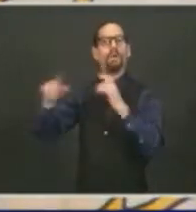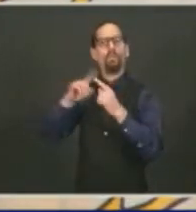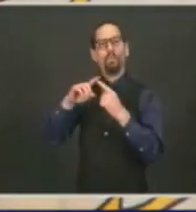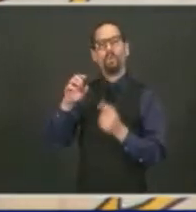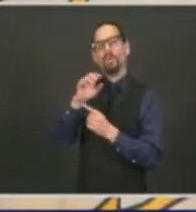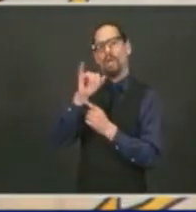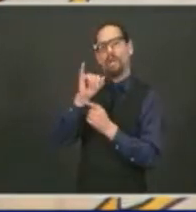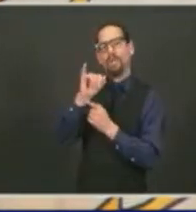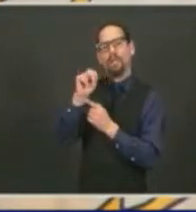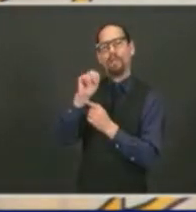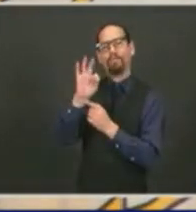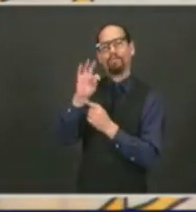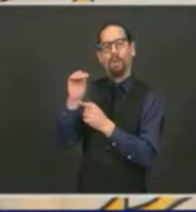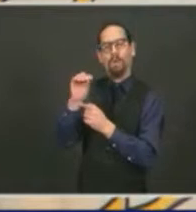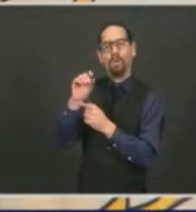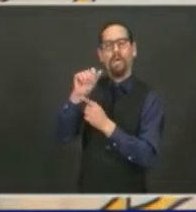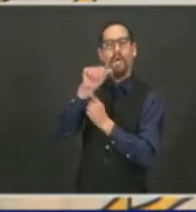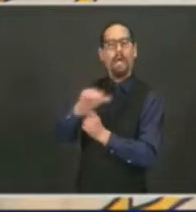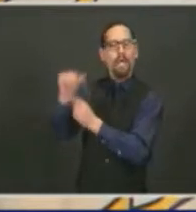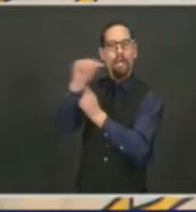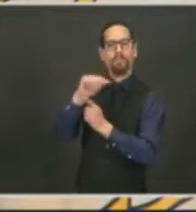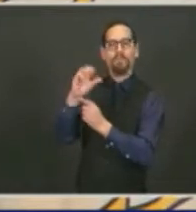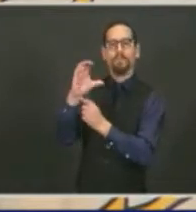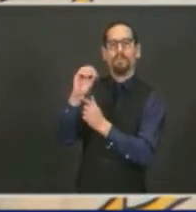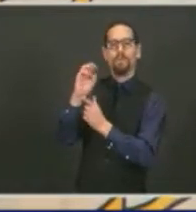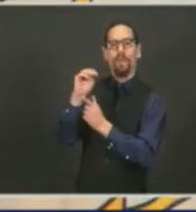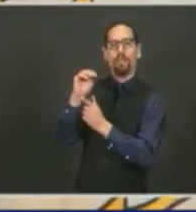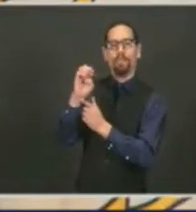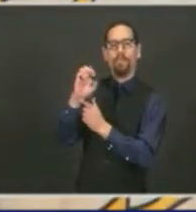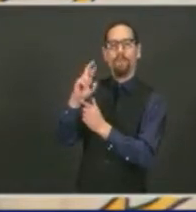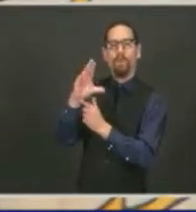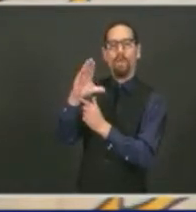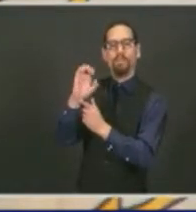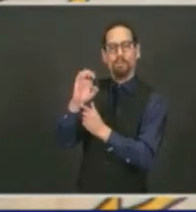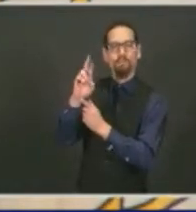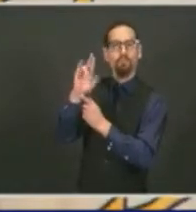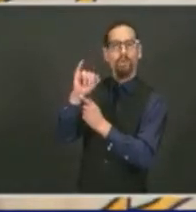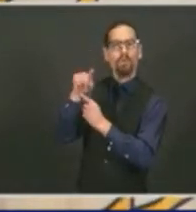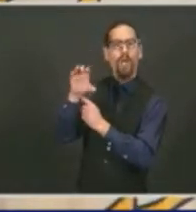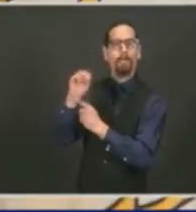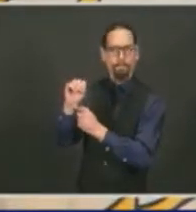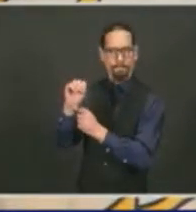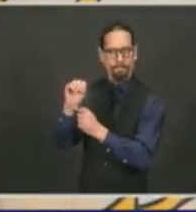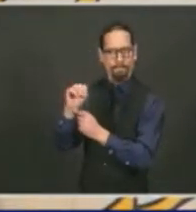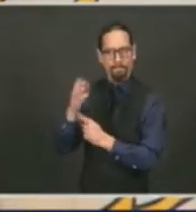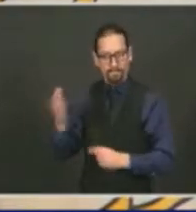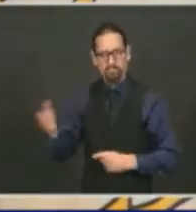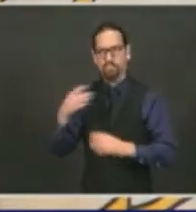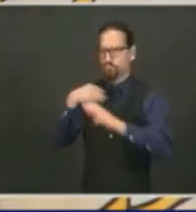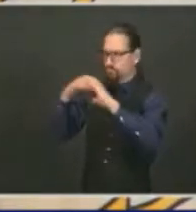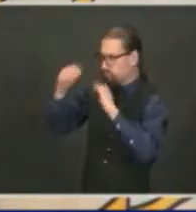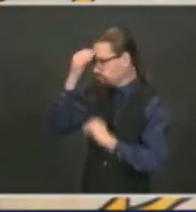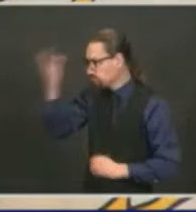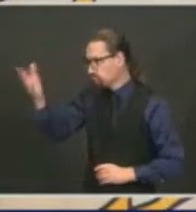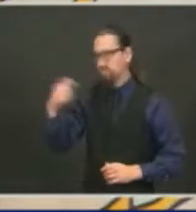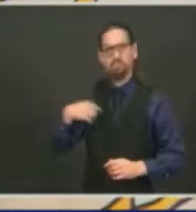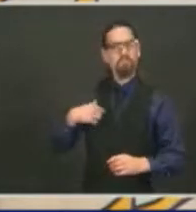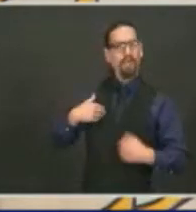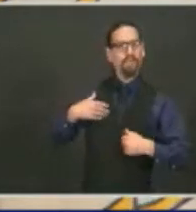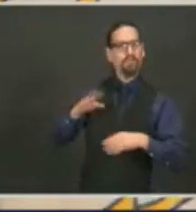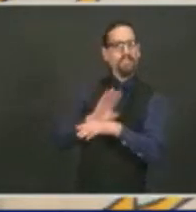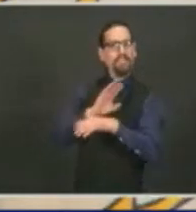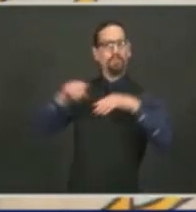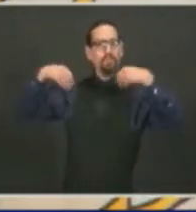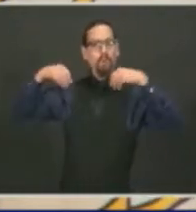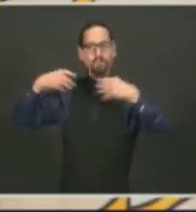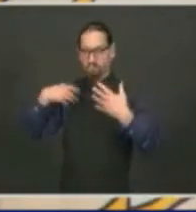info@commerceri.com, and we'll happily see if we can set up a site there. By the way, all of these pop-up